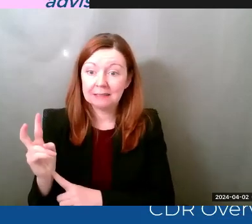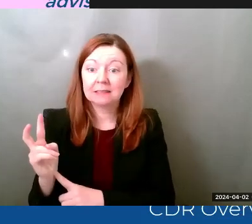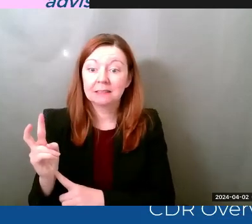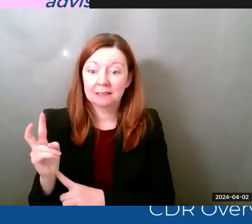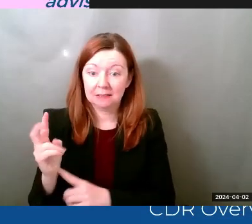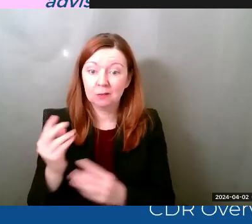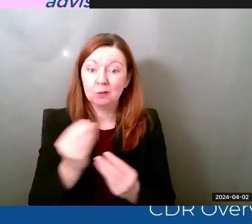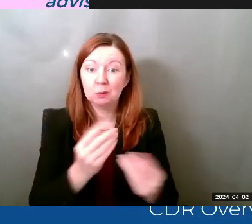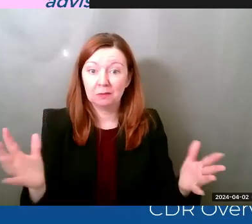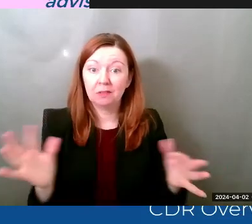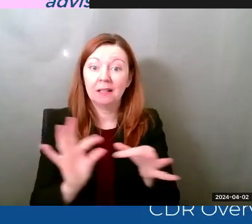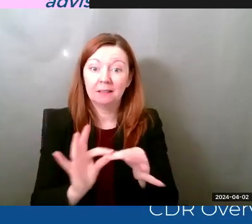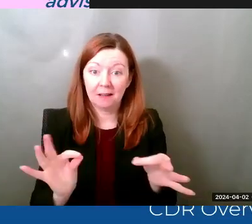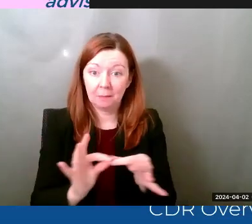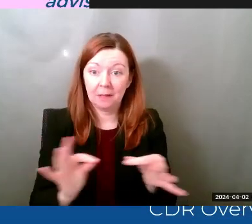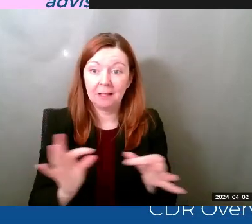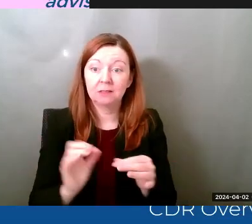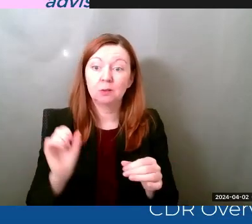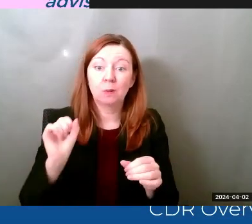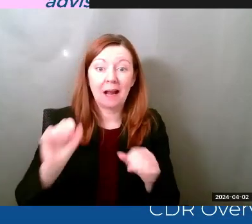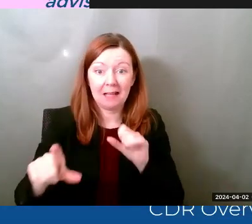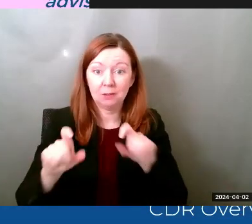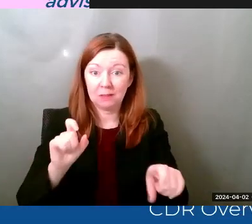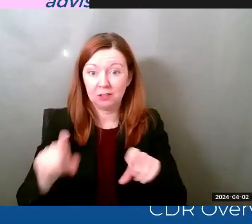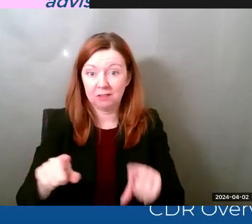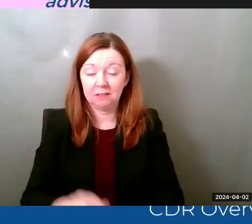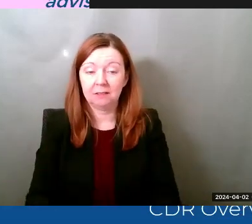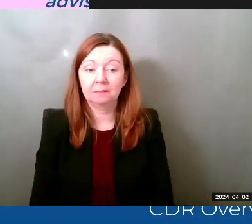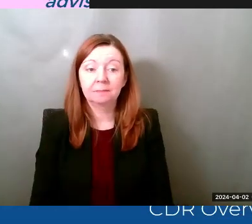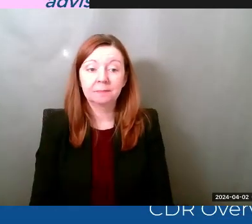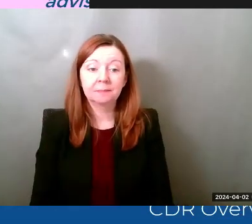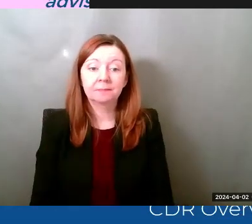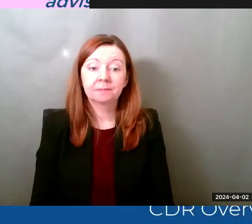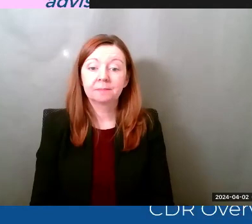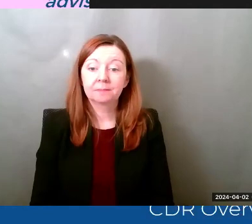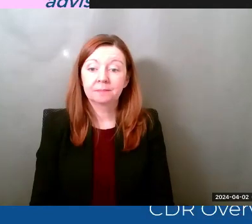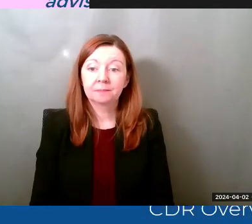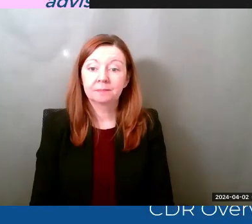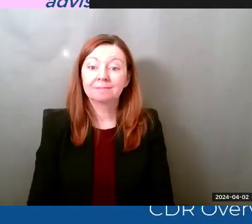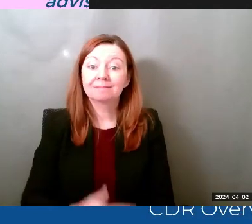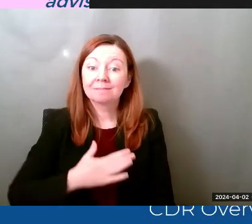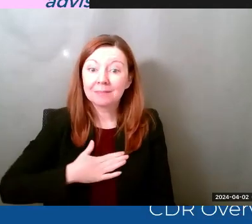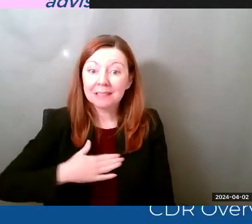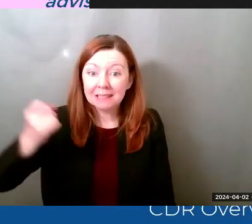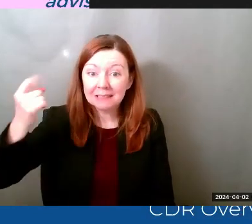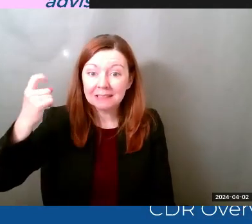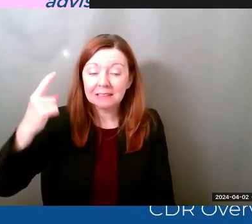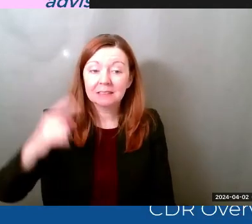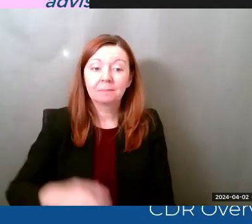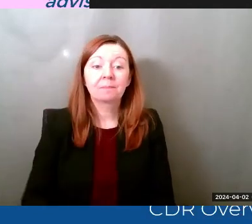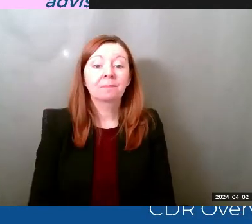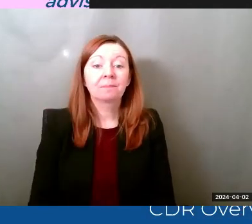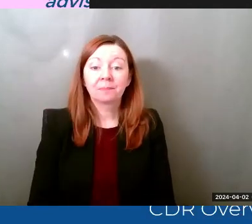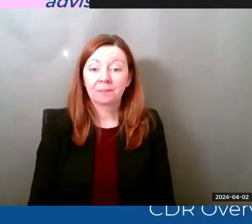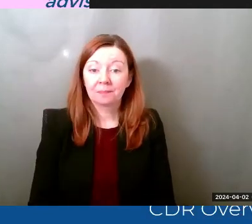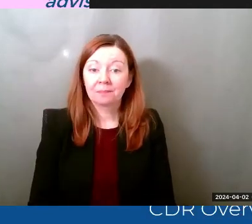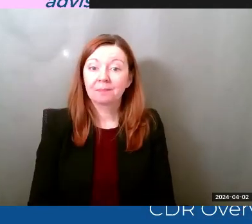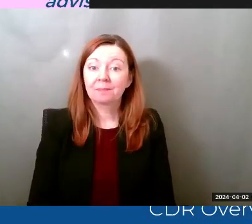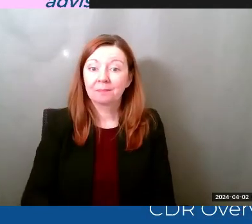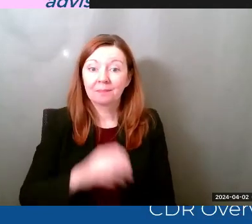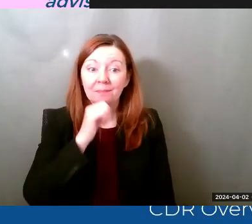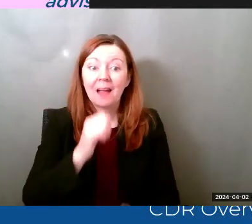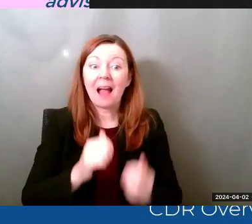to provide comments or ask questions. Please be aware that not every question or comment will